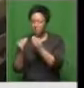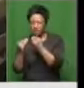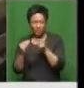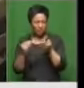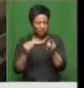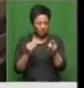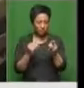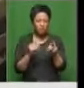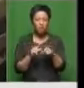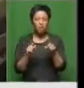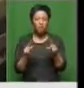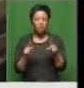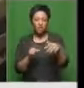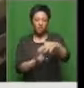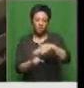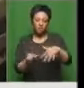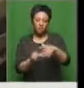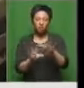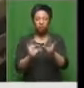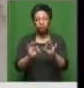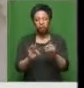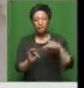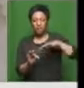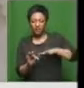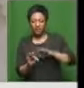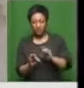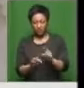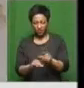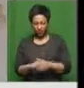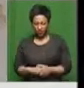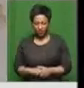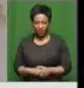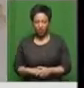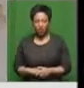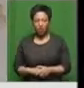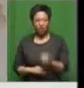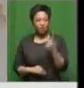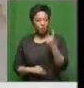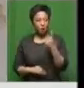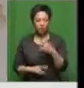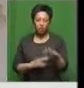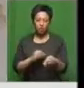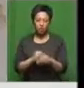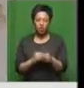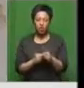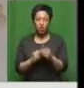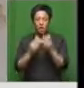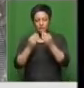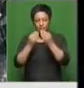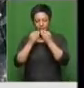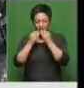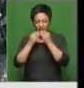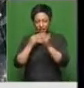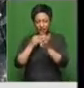but obviously with the environmental advantages. And then just to clear something up, Simpiwe, plastic is not really the